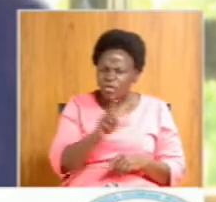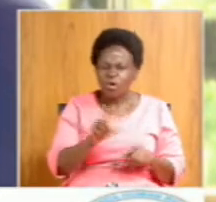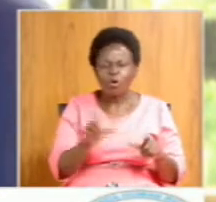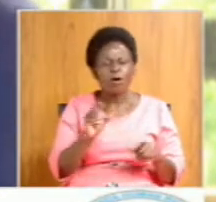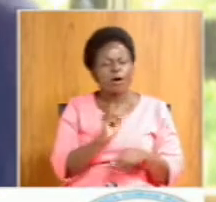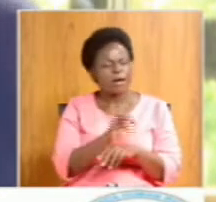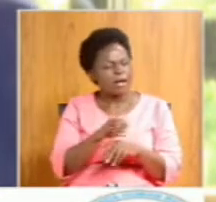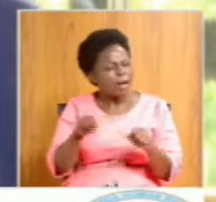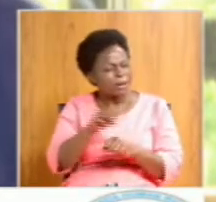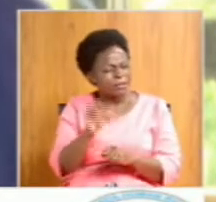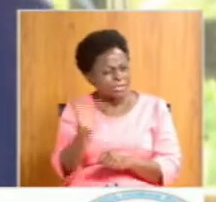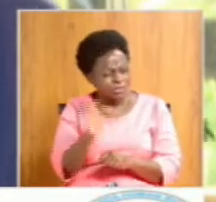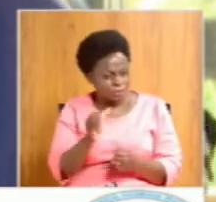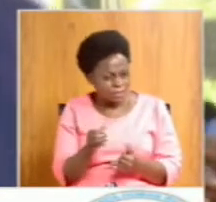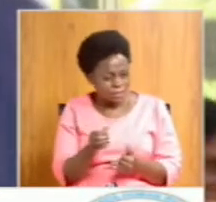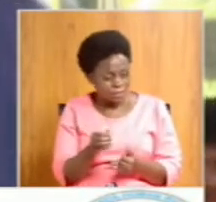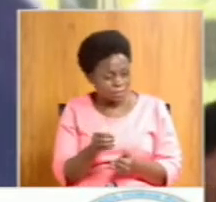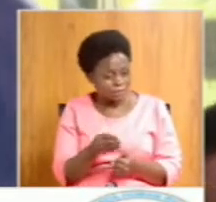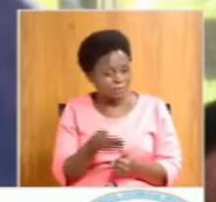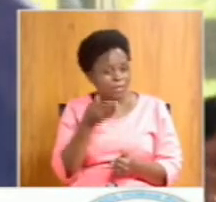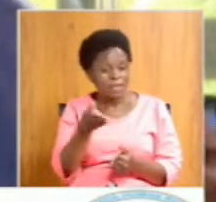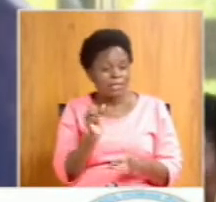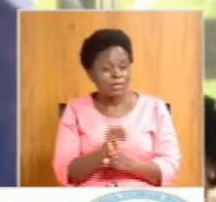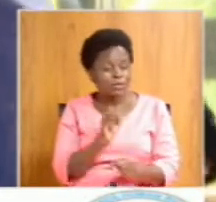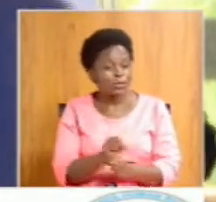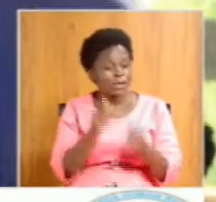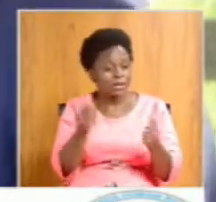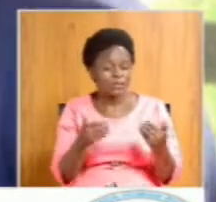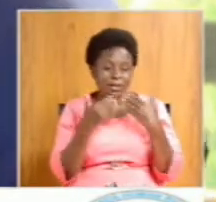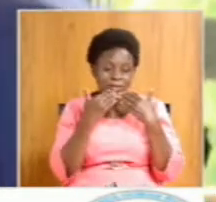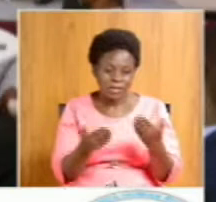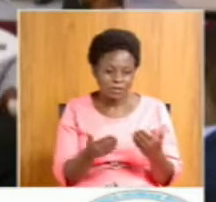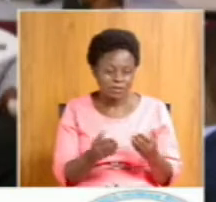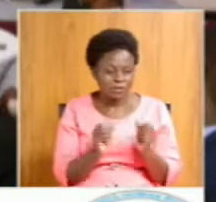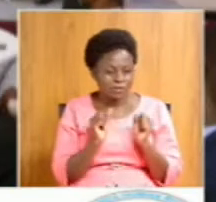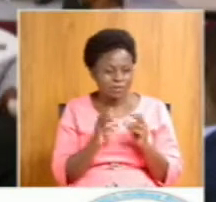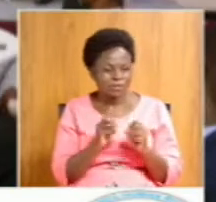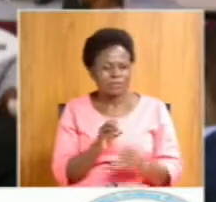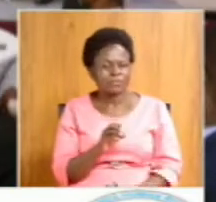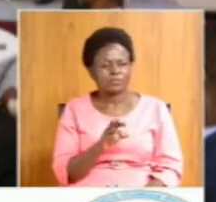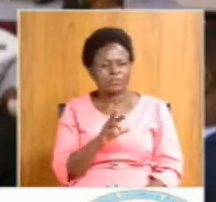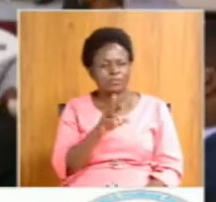councillors about these committees. Are they effective? Thank you. All right. Rashida.